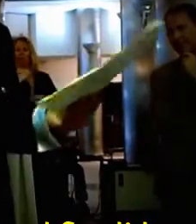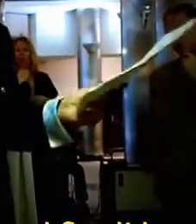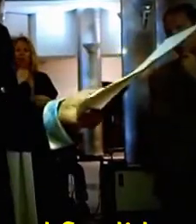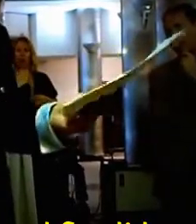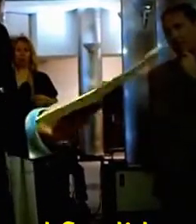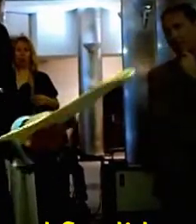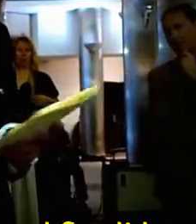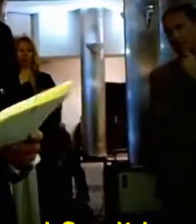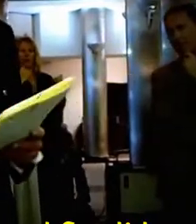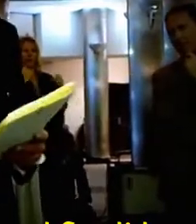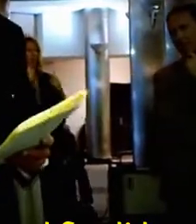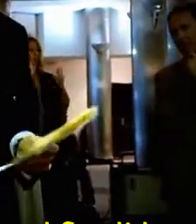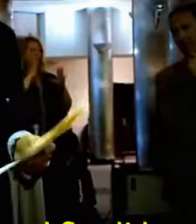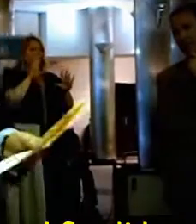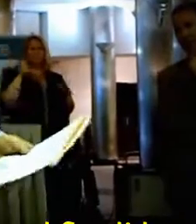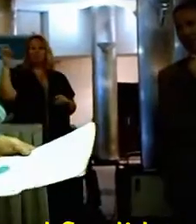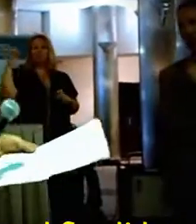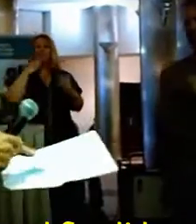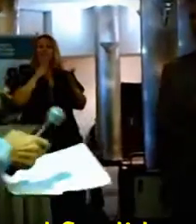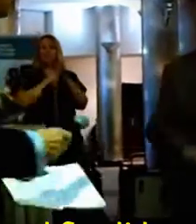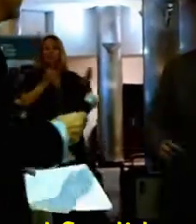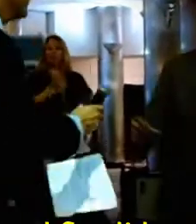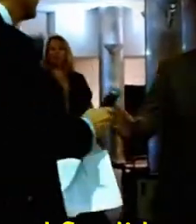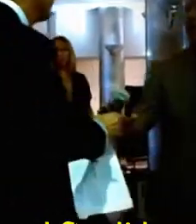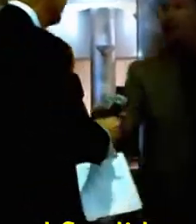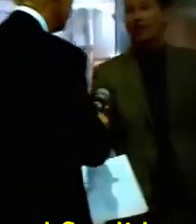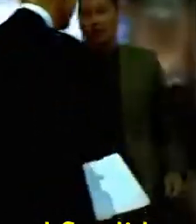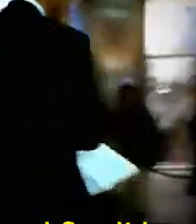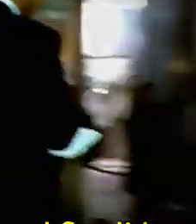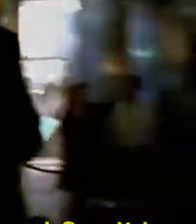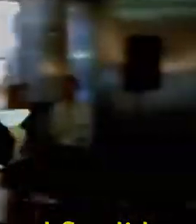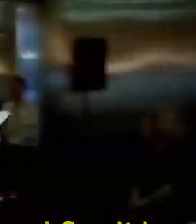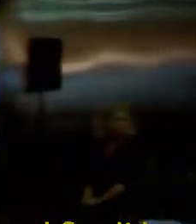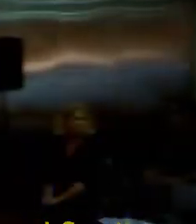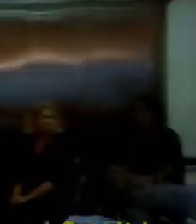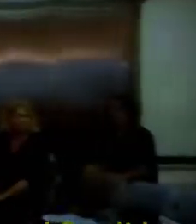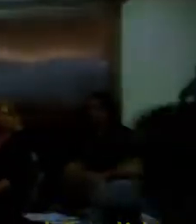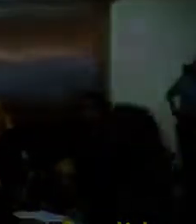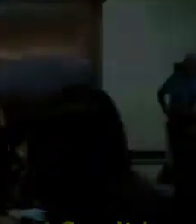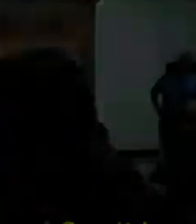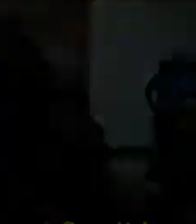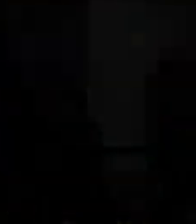hear all the voices. Thank you very much. Thank you. Okay.